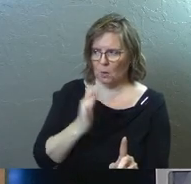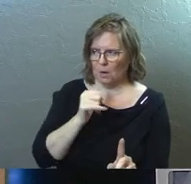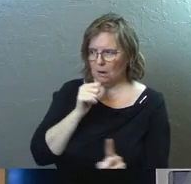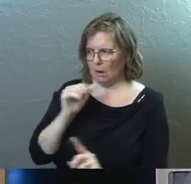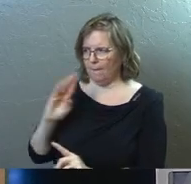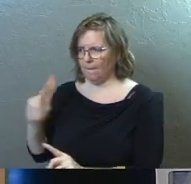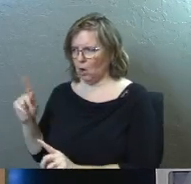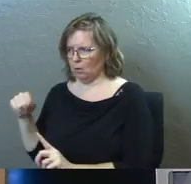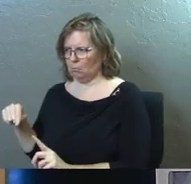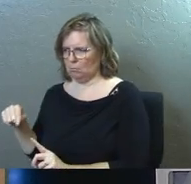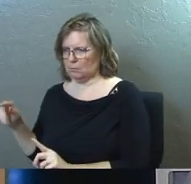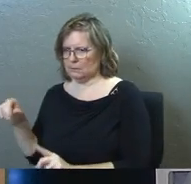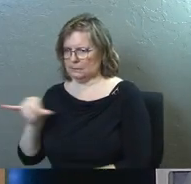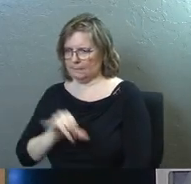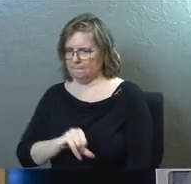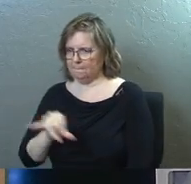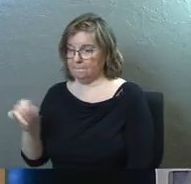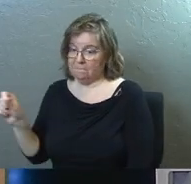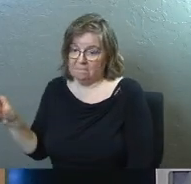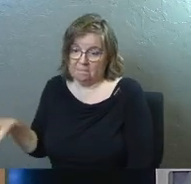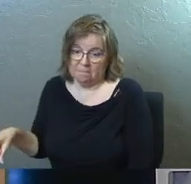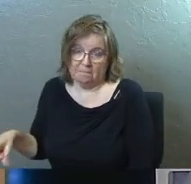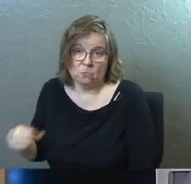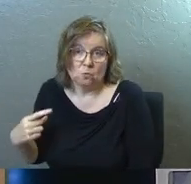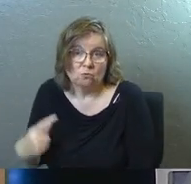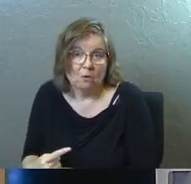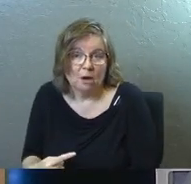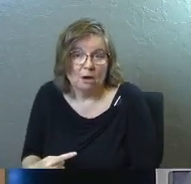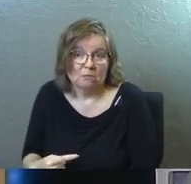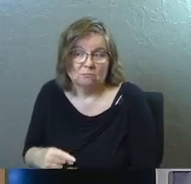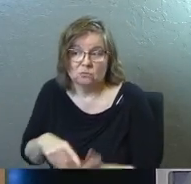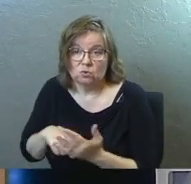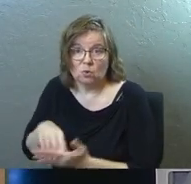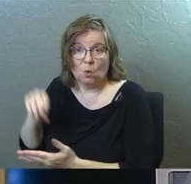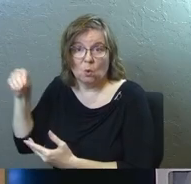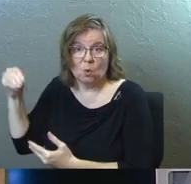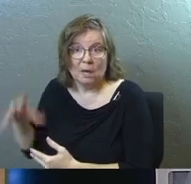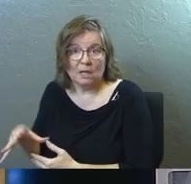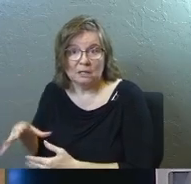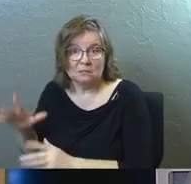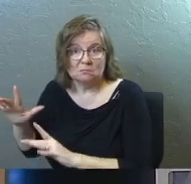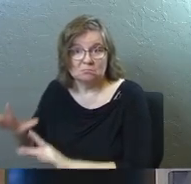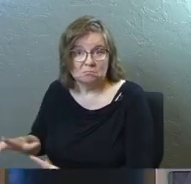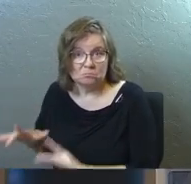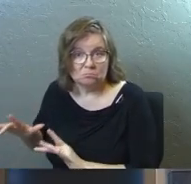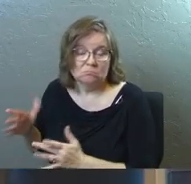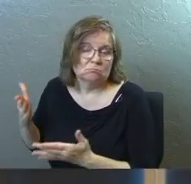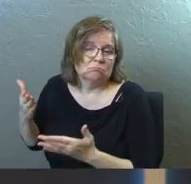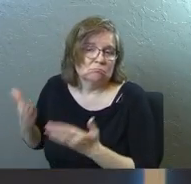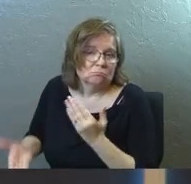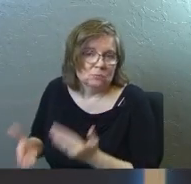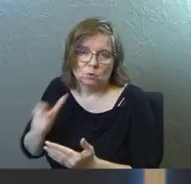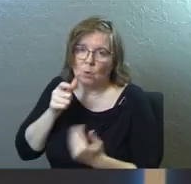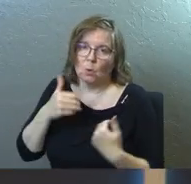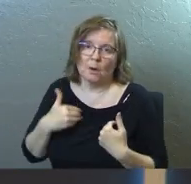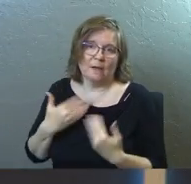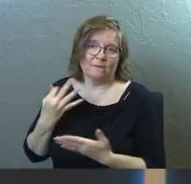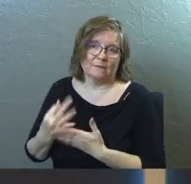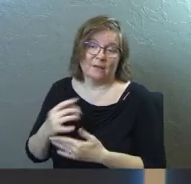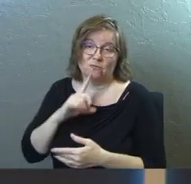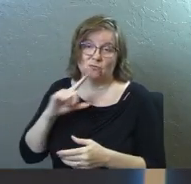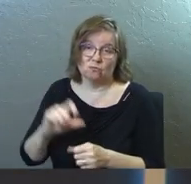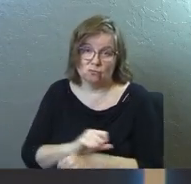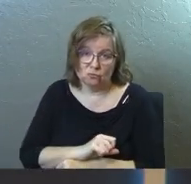not Mark? Why not Mark, right? So again, just maybe, ultimately, we don't have the facts